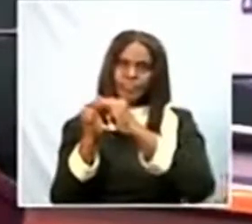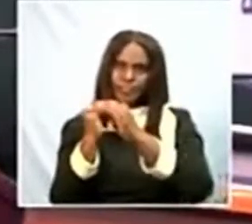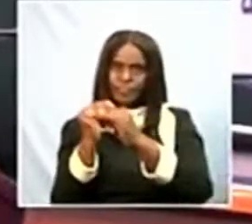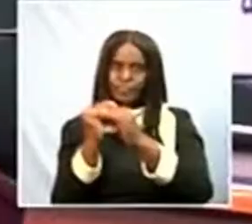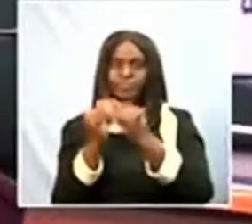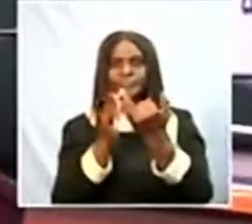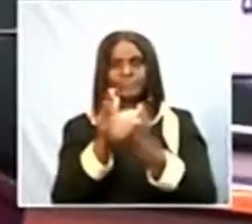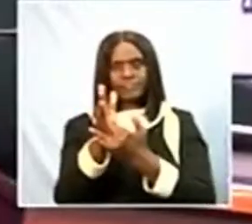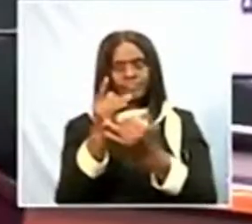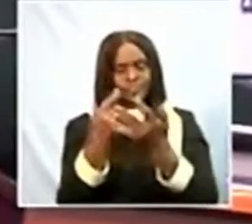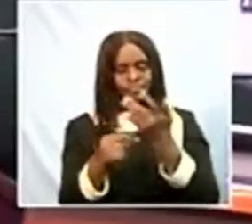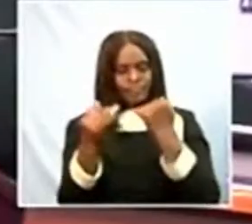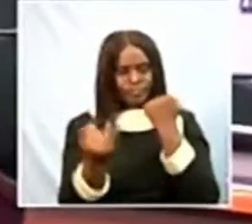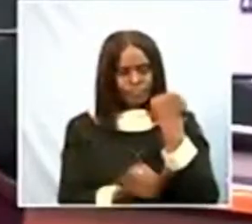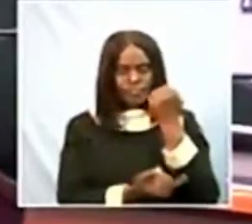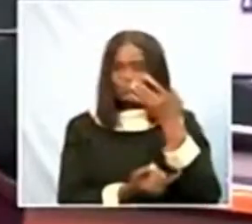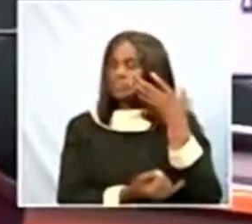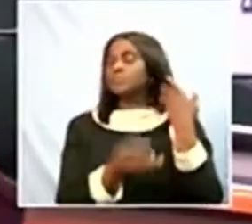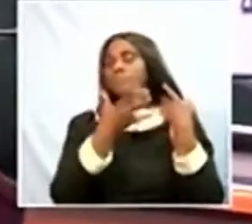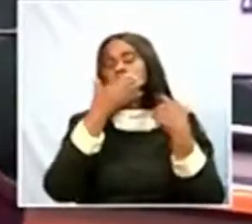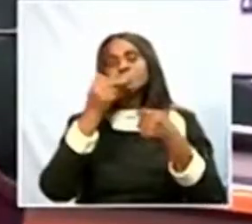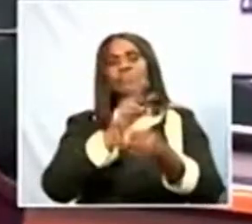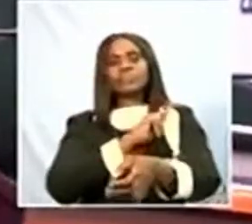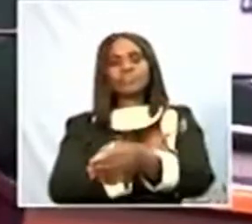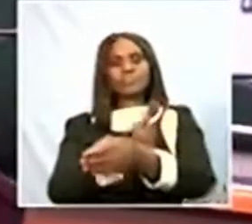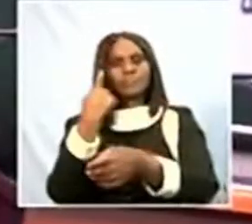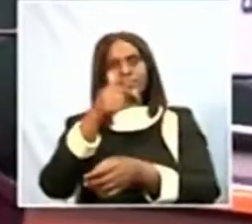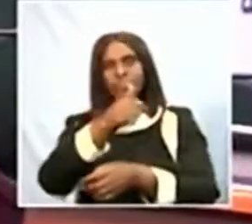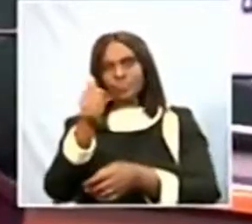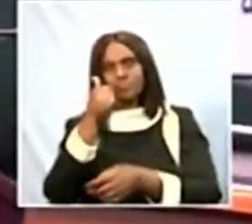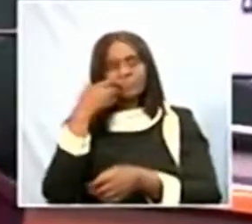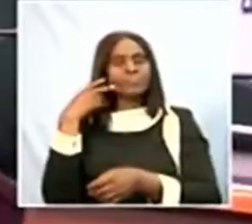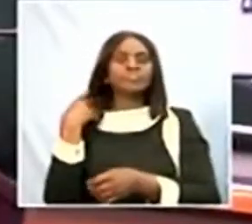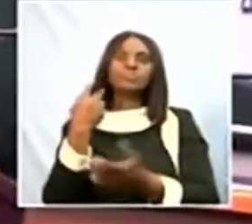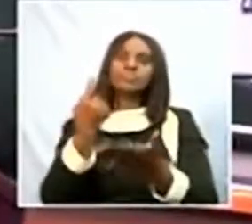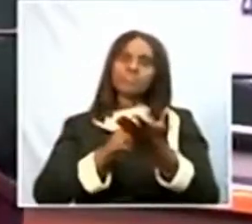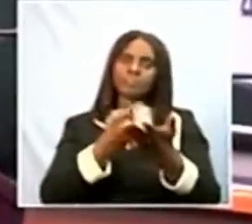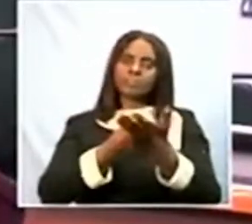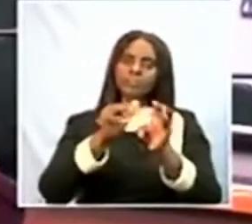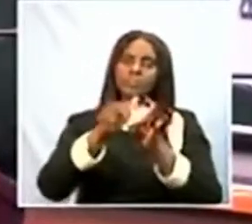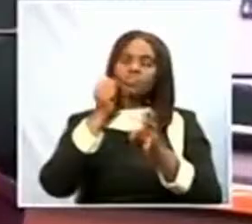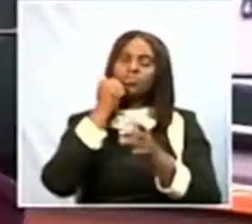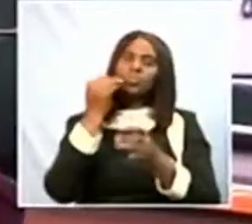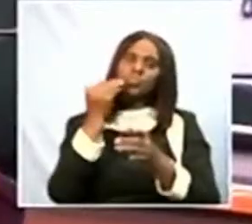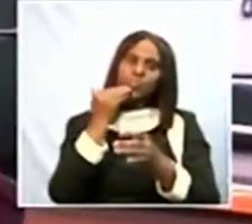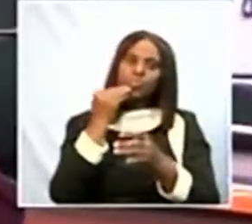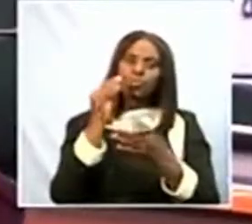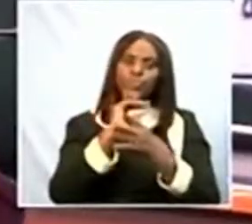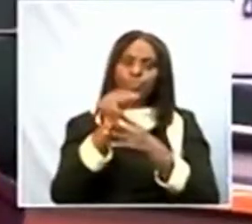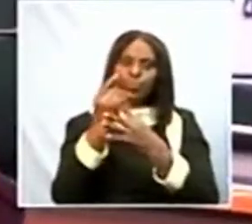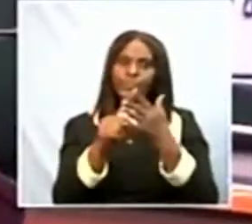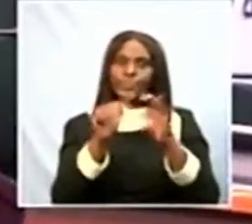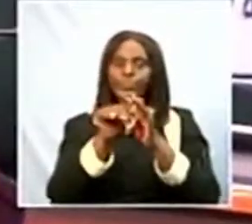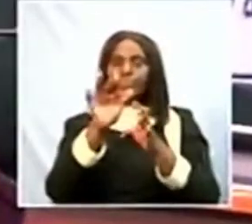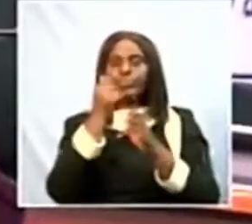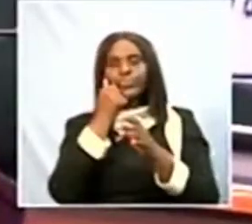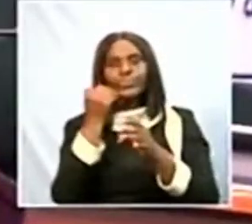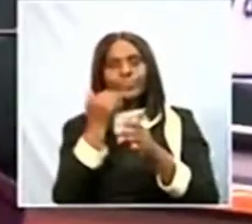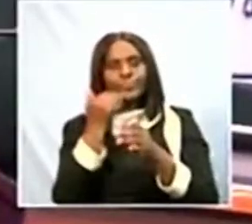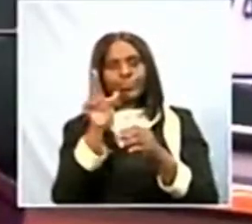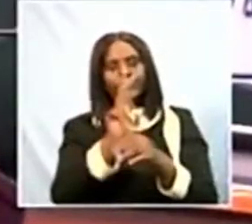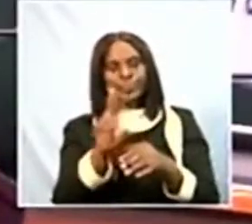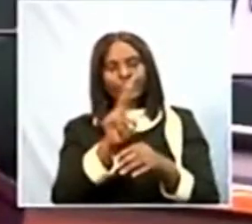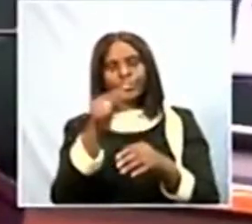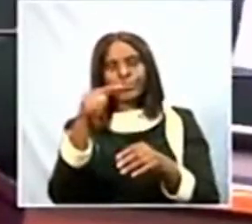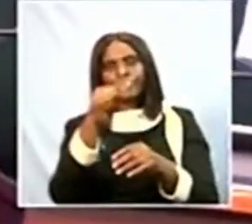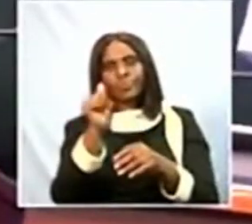through introducing better resources for them to cook in their homes or light their homes by them using gas